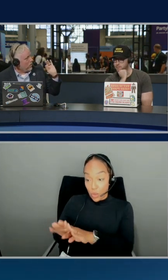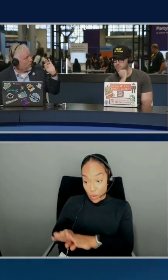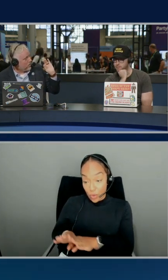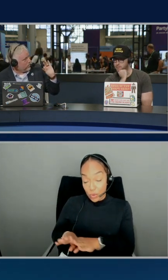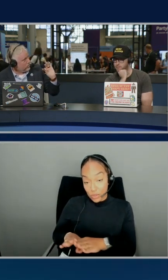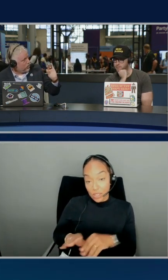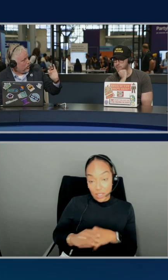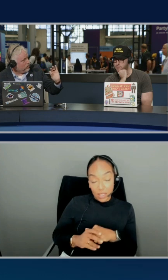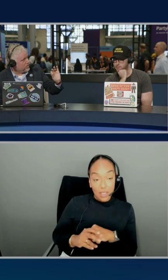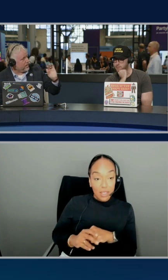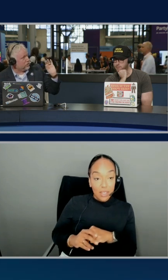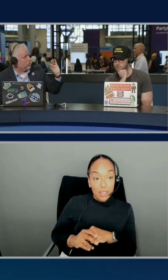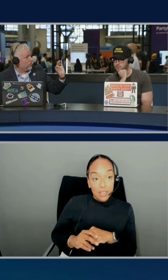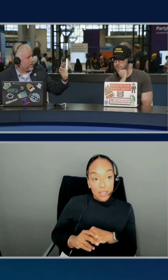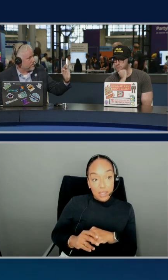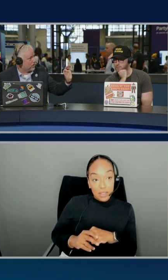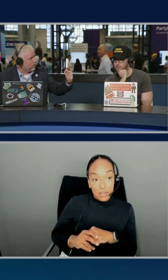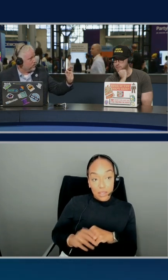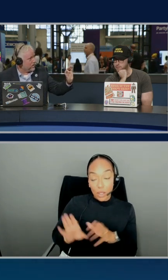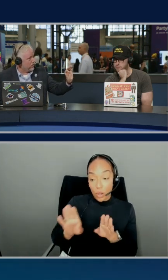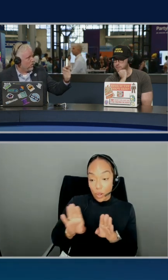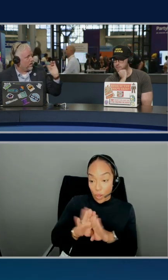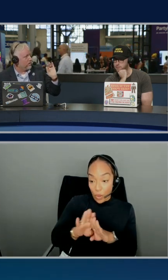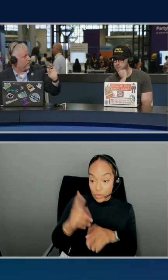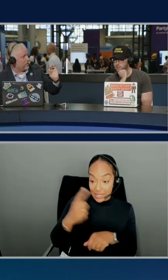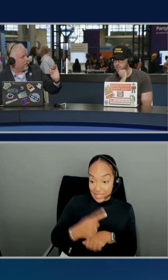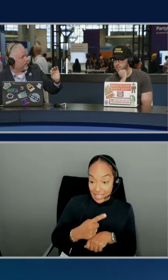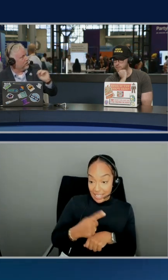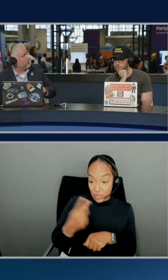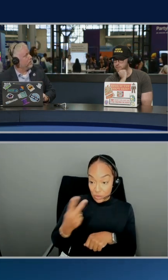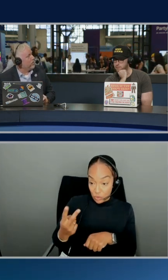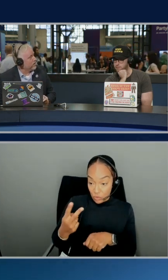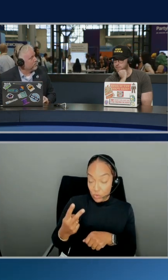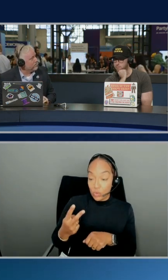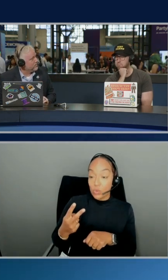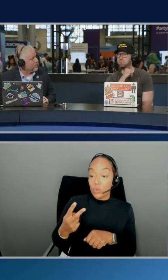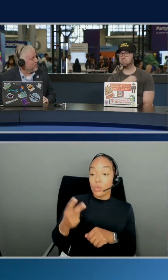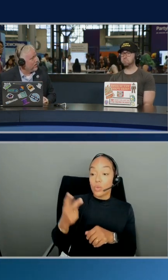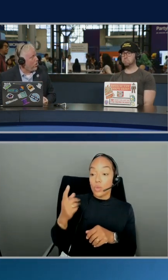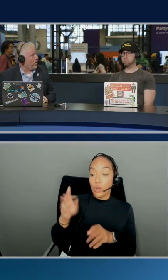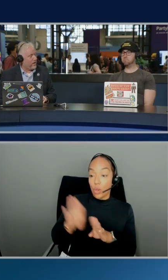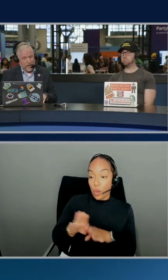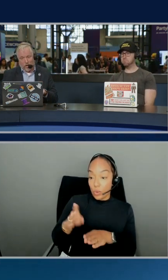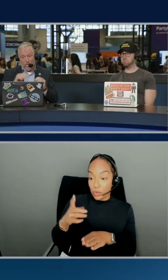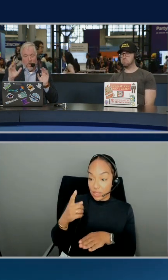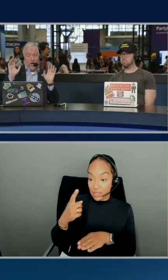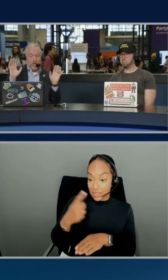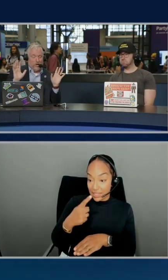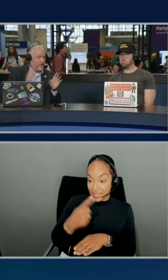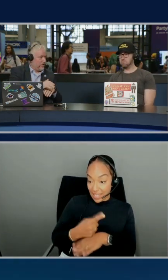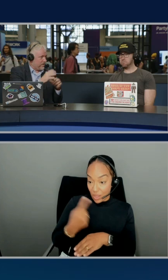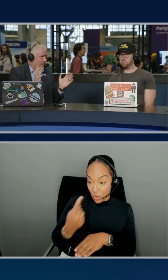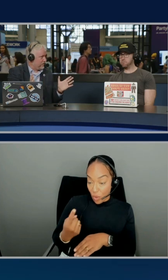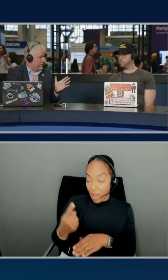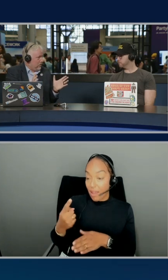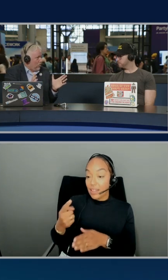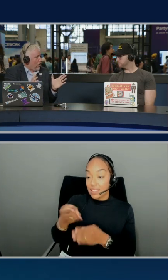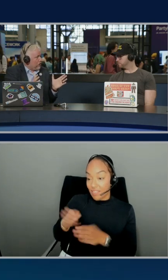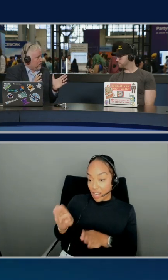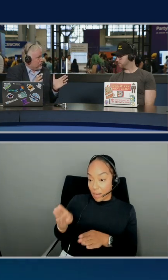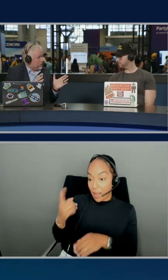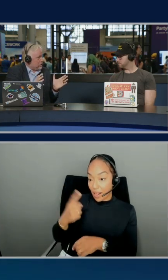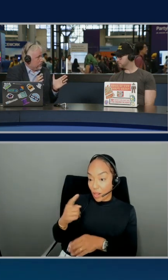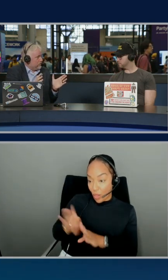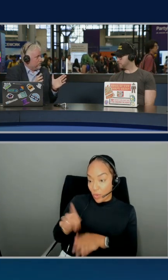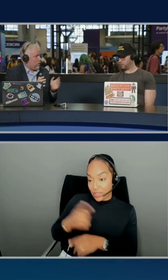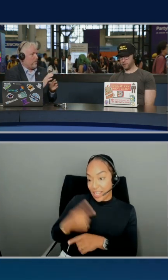So close day 2 minus close day 1 divided by close day 1. Okay. Or, alternatively, you could take the log